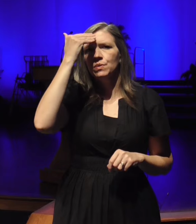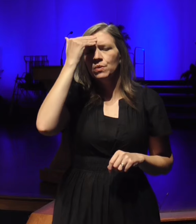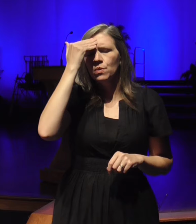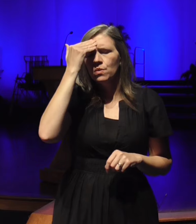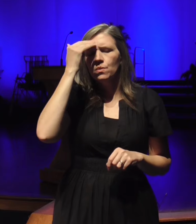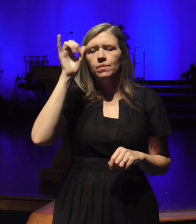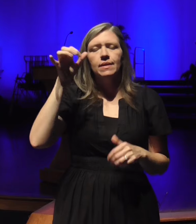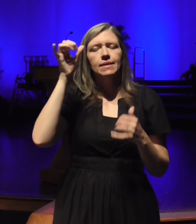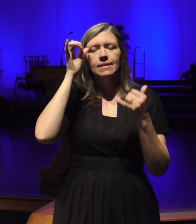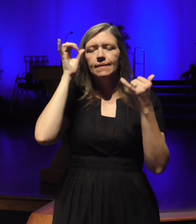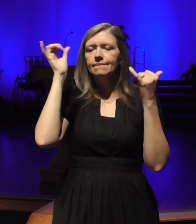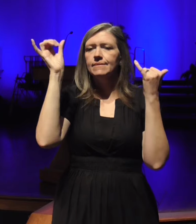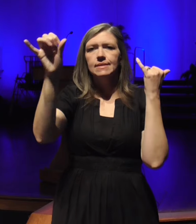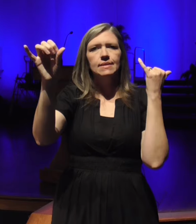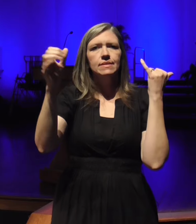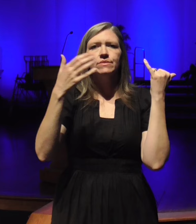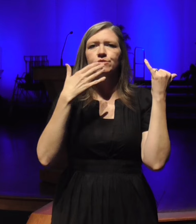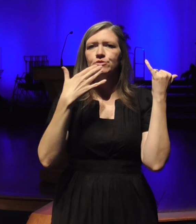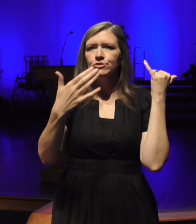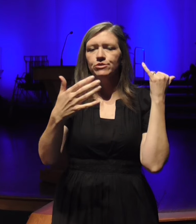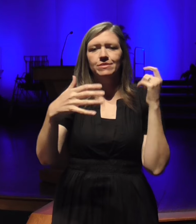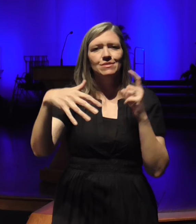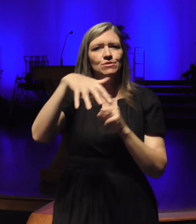in all its grace.